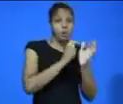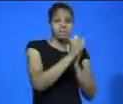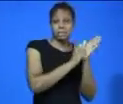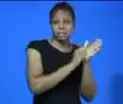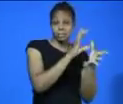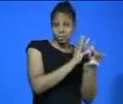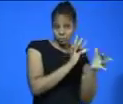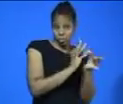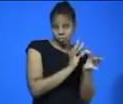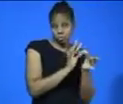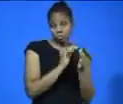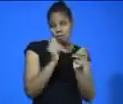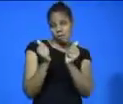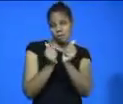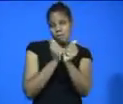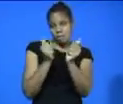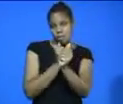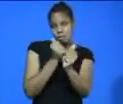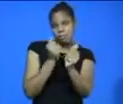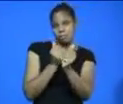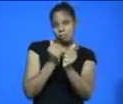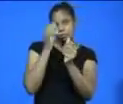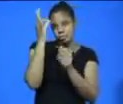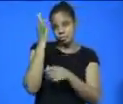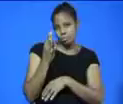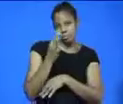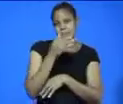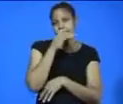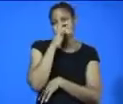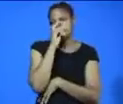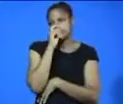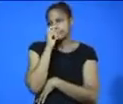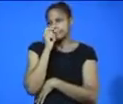I'm taking my time and I'm going someplace.